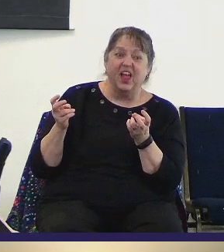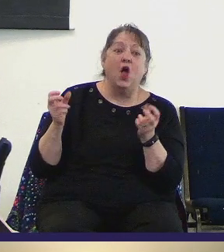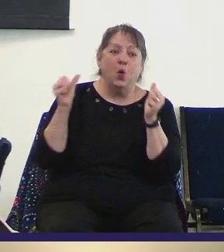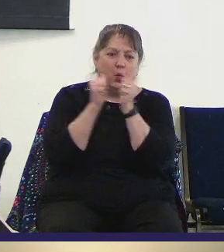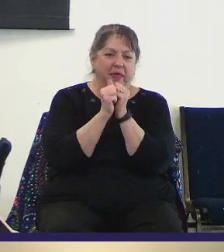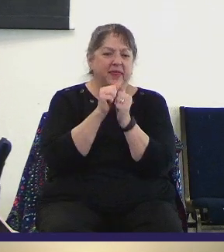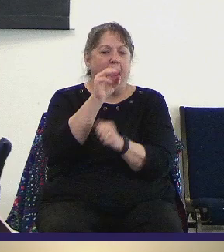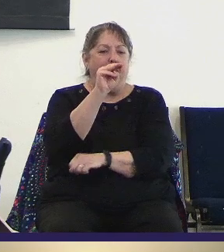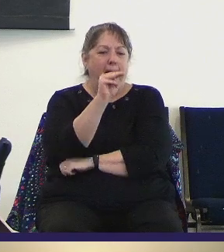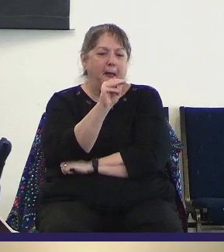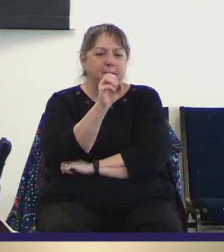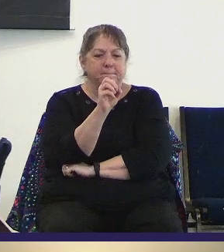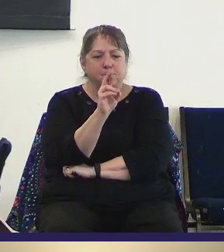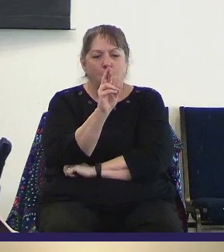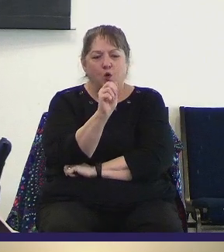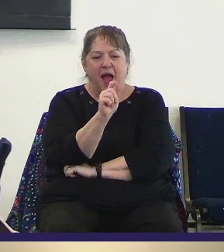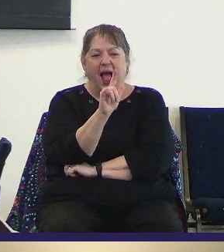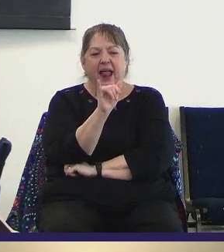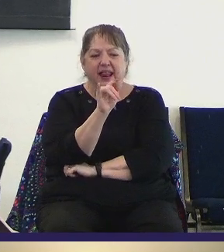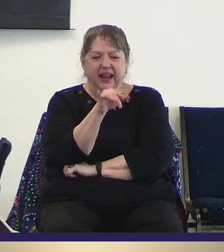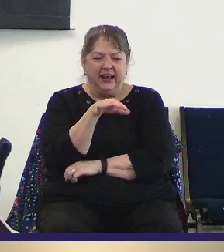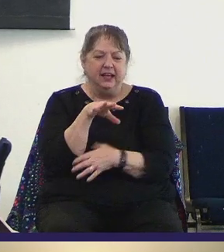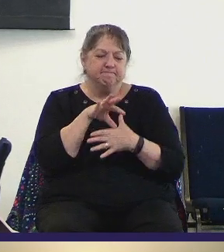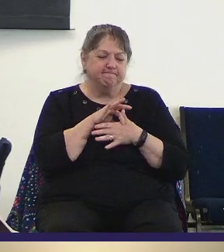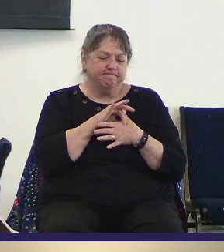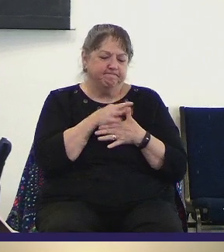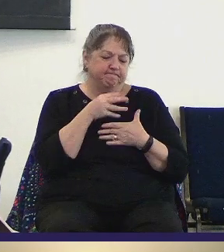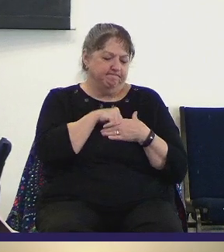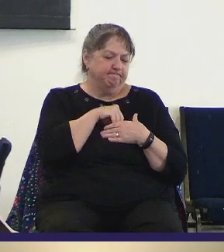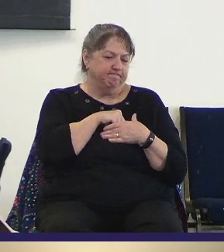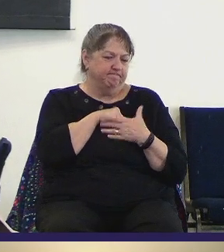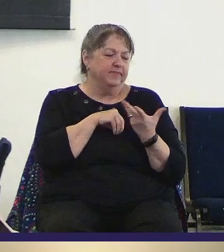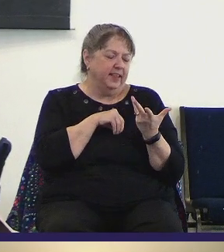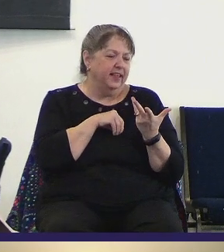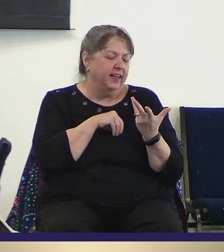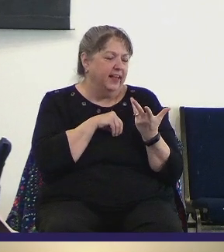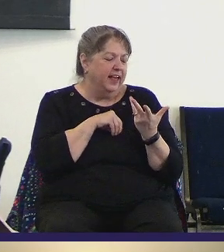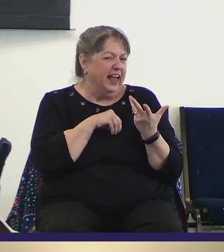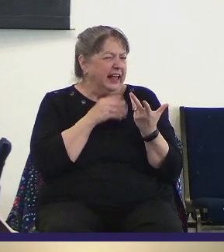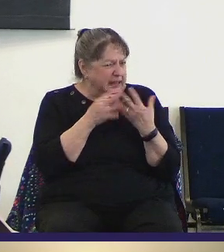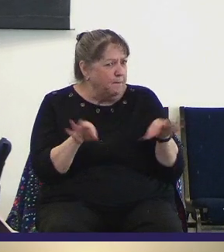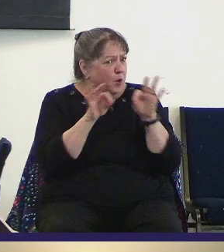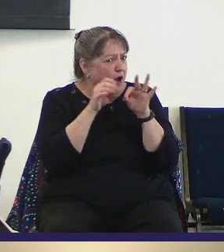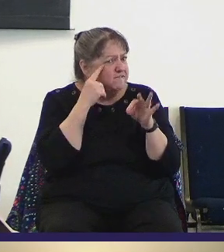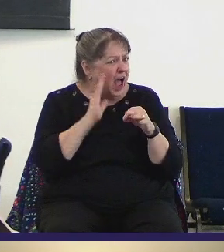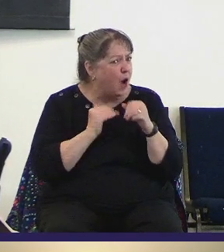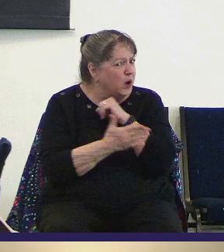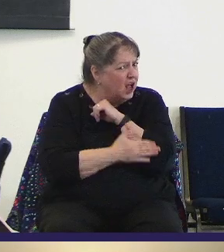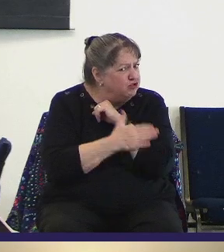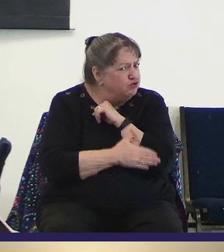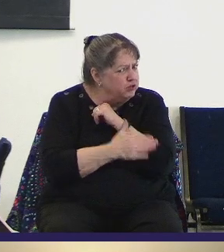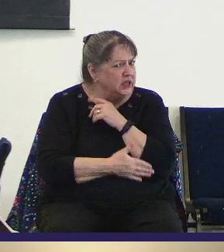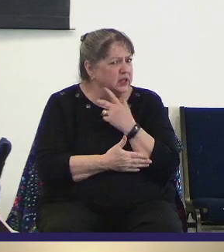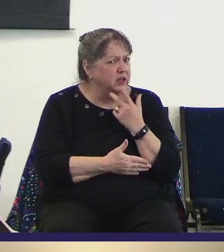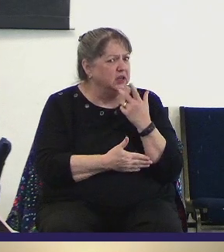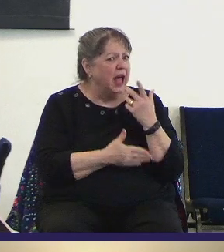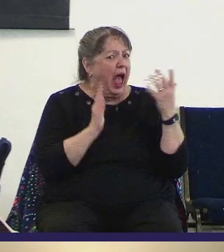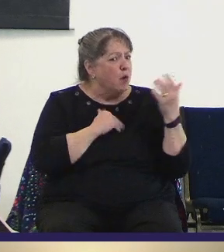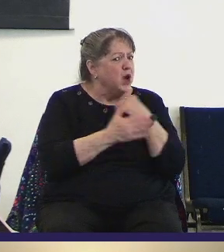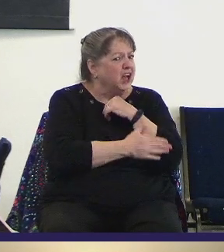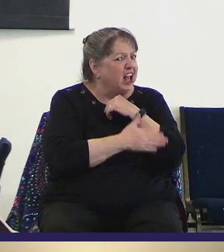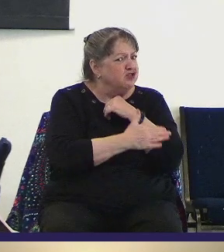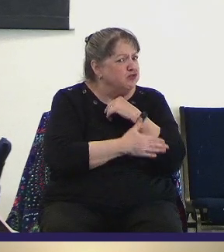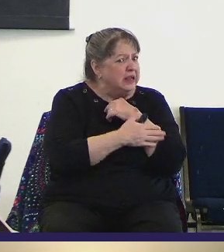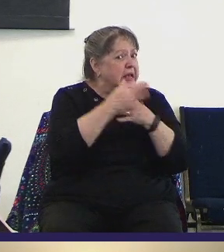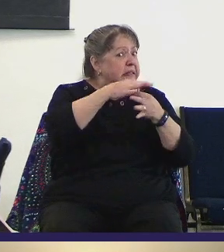morality in our nation. So as morality and spirituality continue to decline